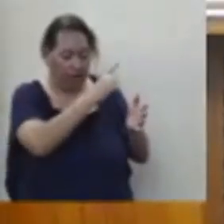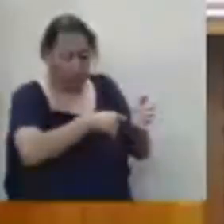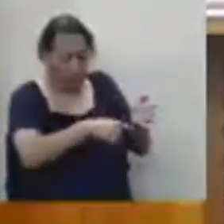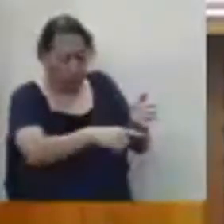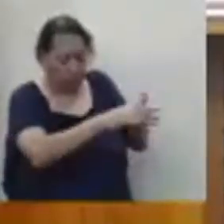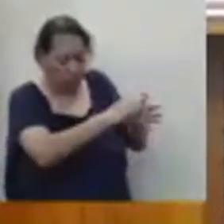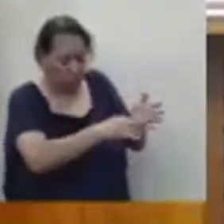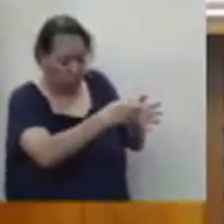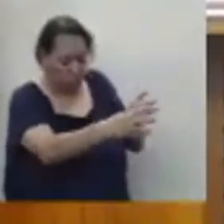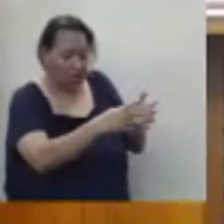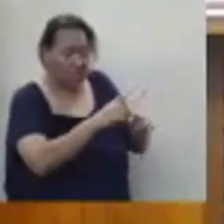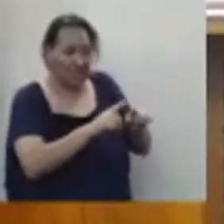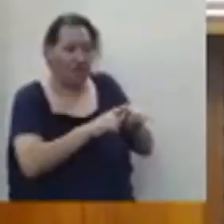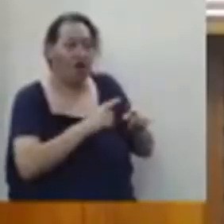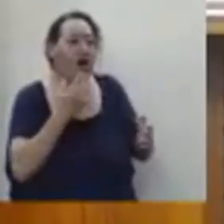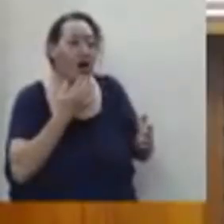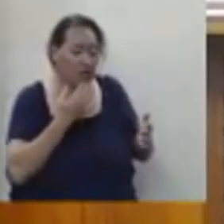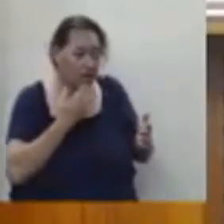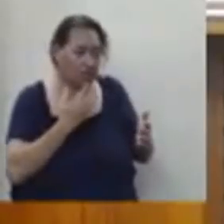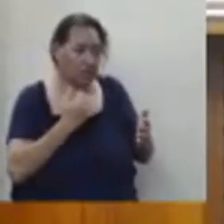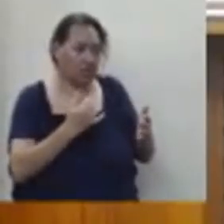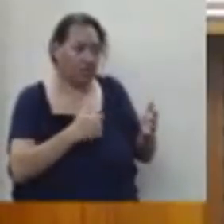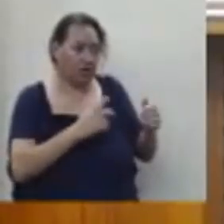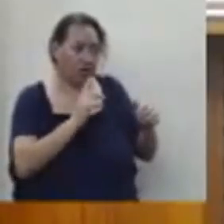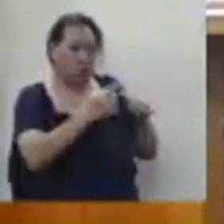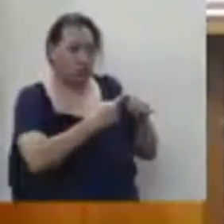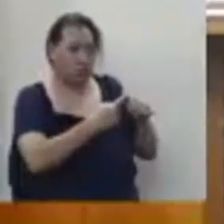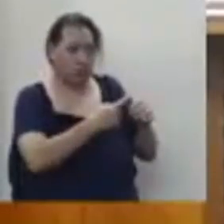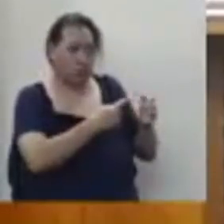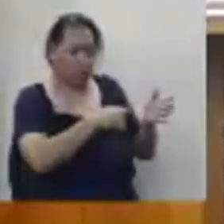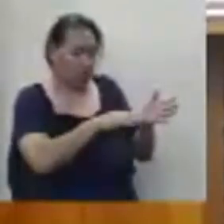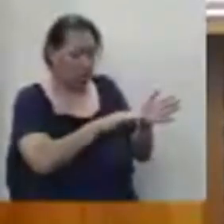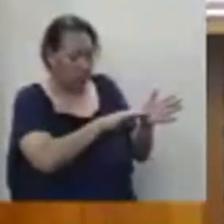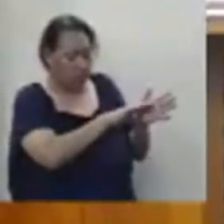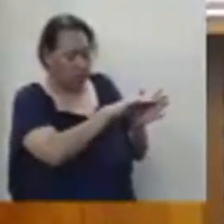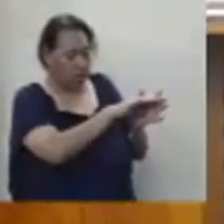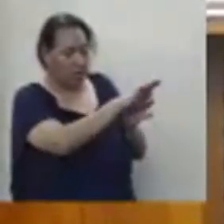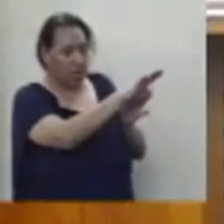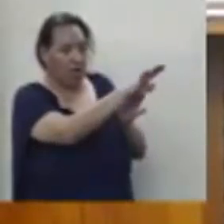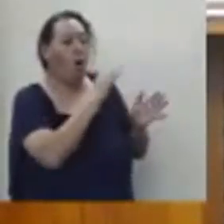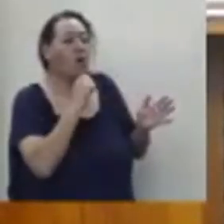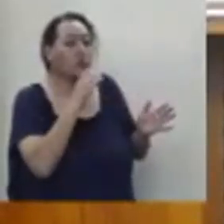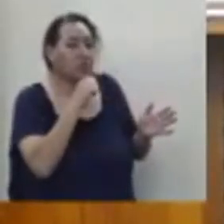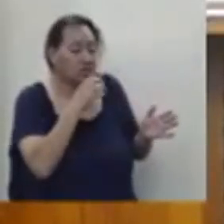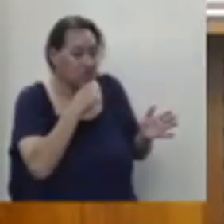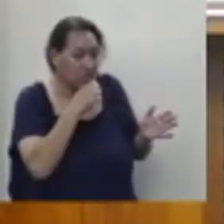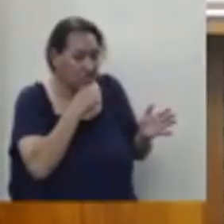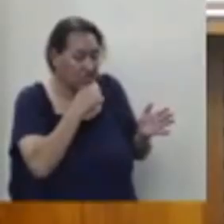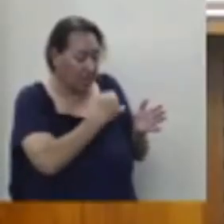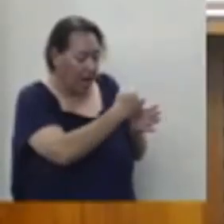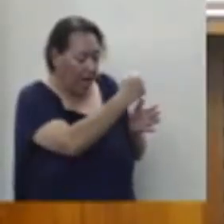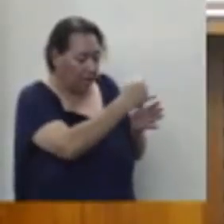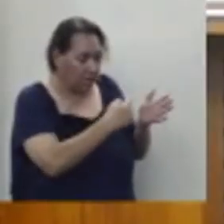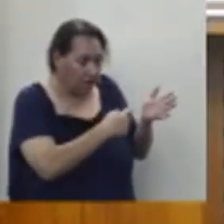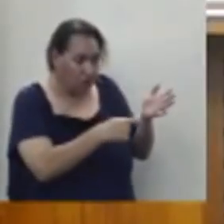color coding. First, you have the number of cases in the orange line, and then you have a blue line, which is the